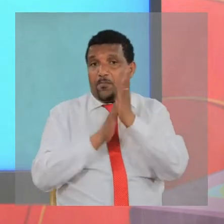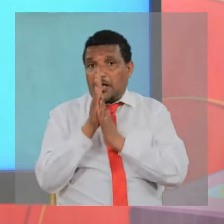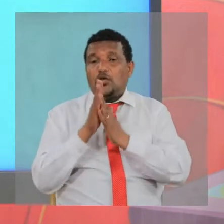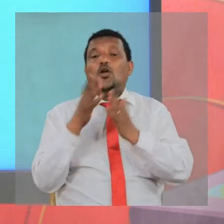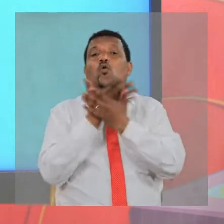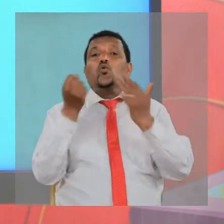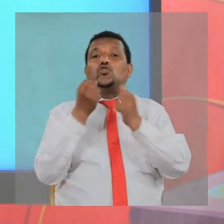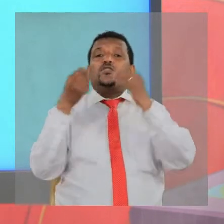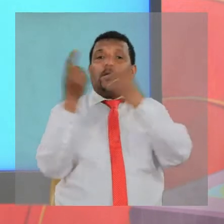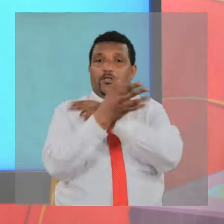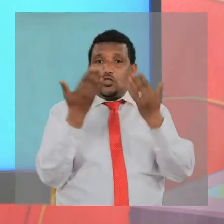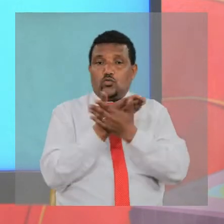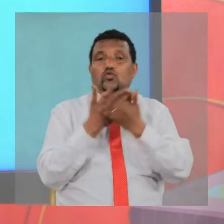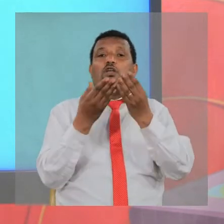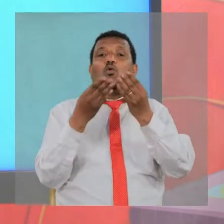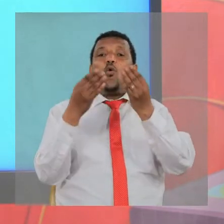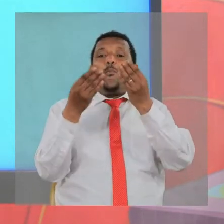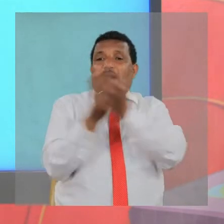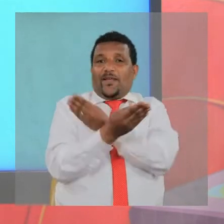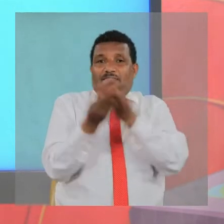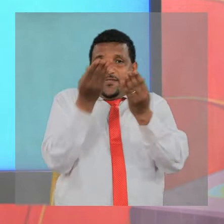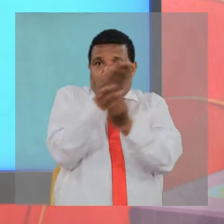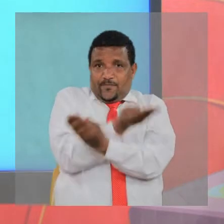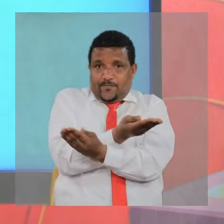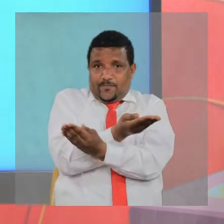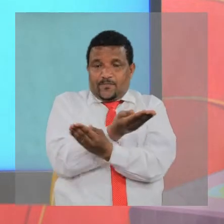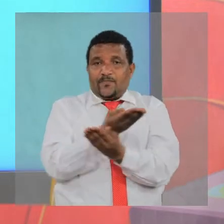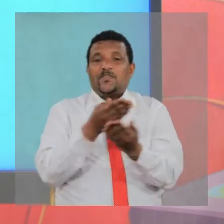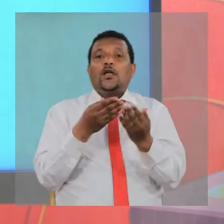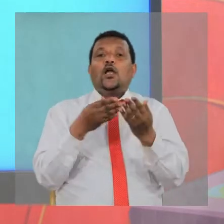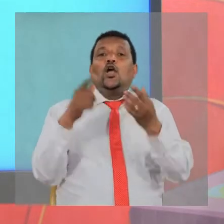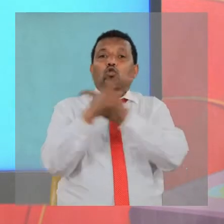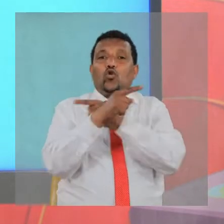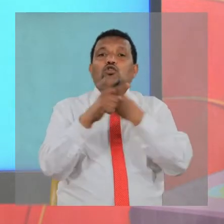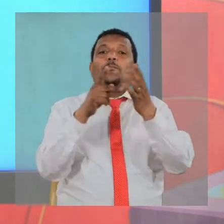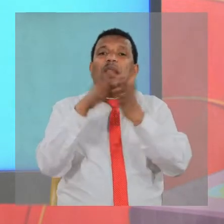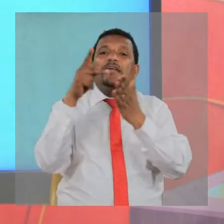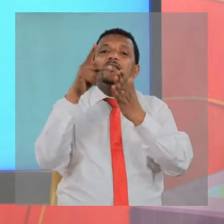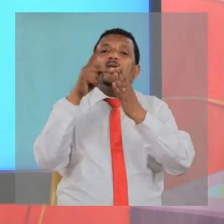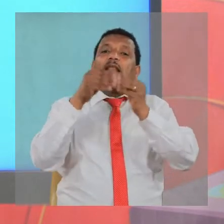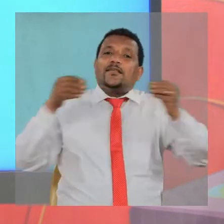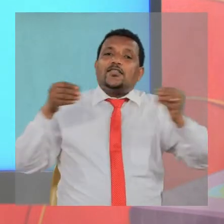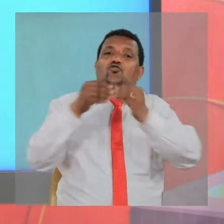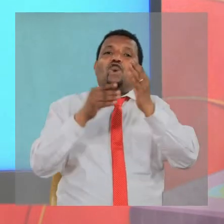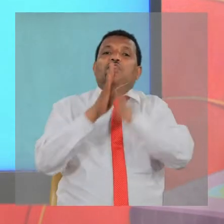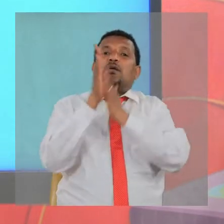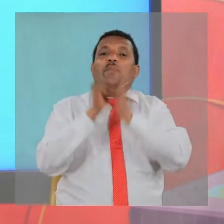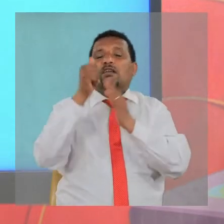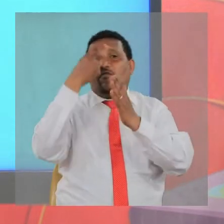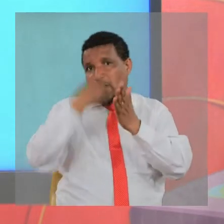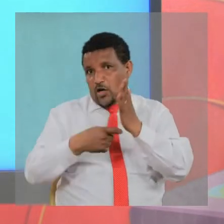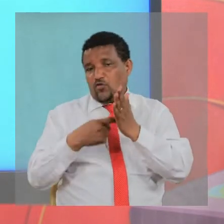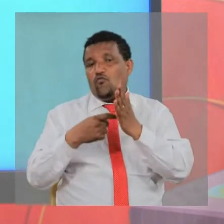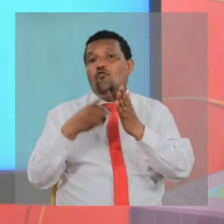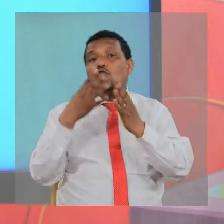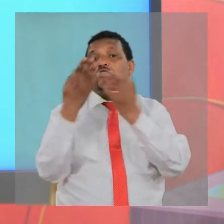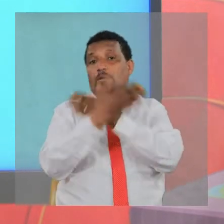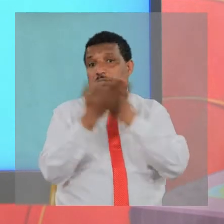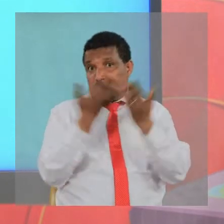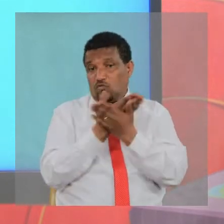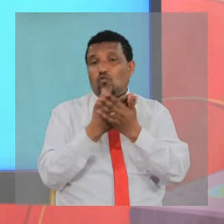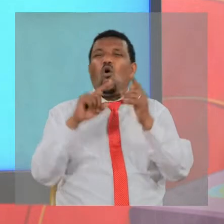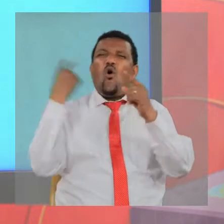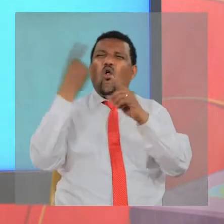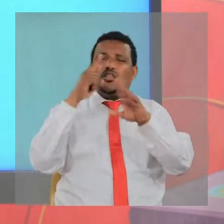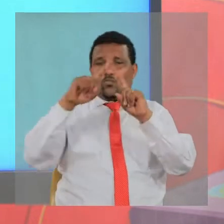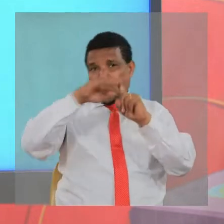are substitutes or complements. The cross price elasticity of demand value for substitutes is always